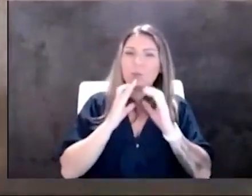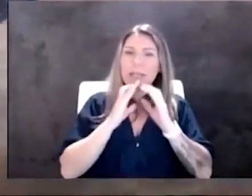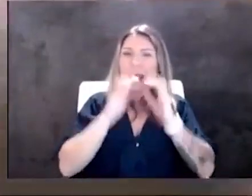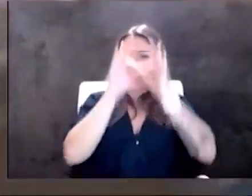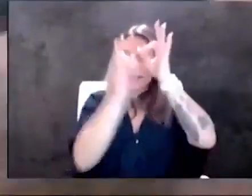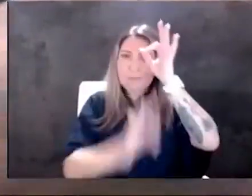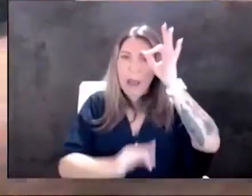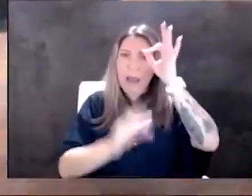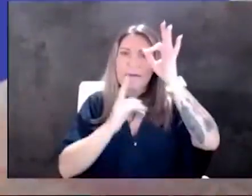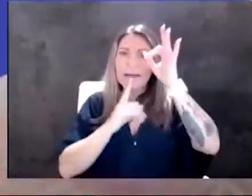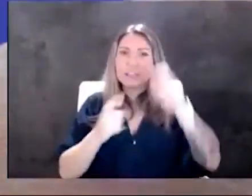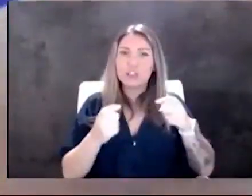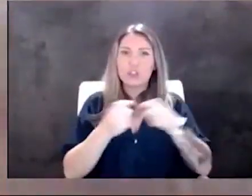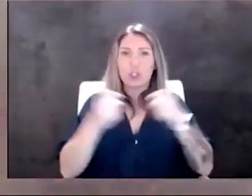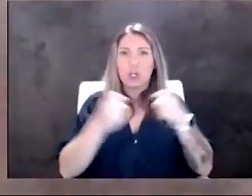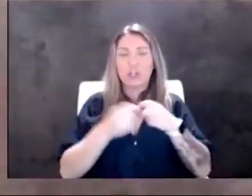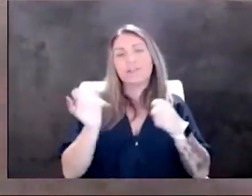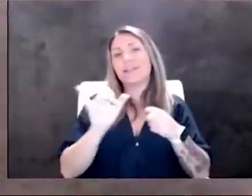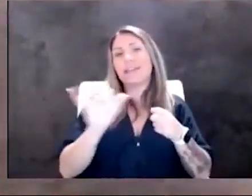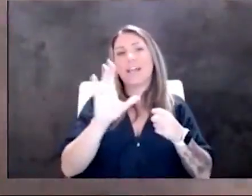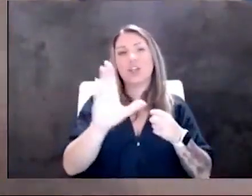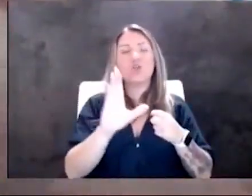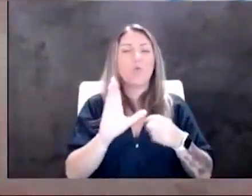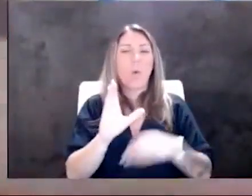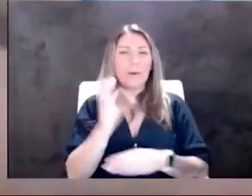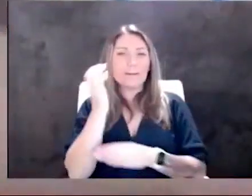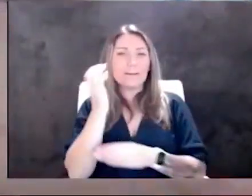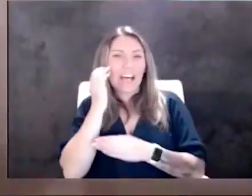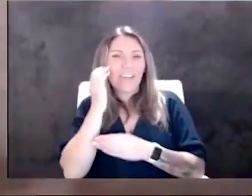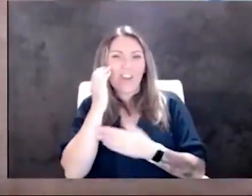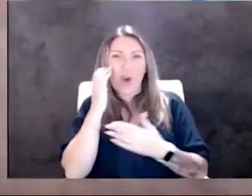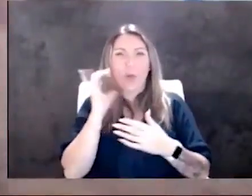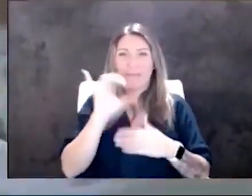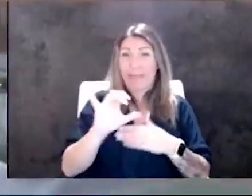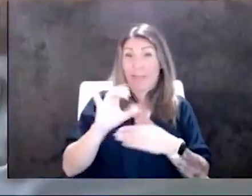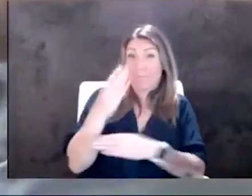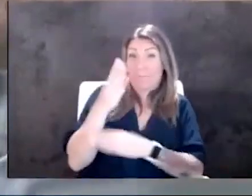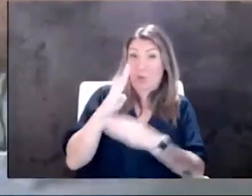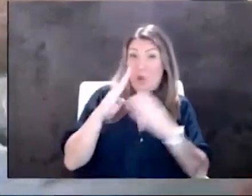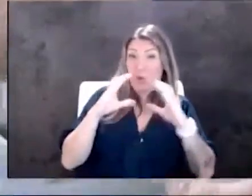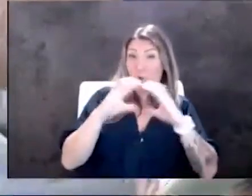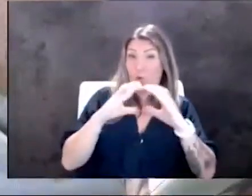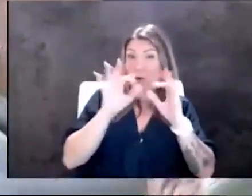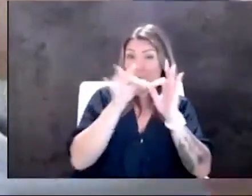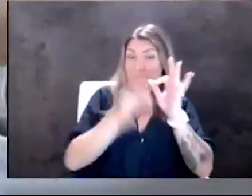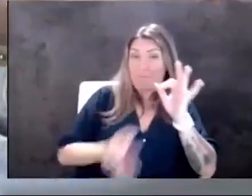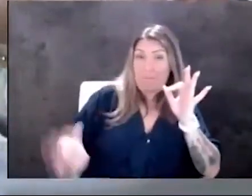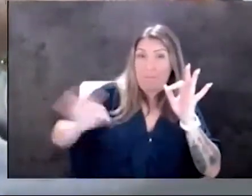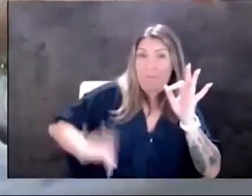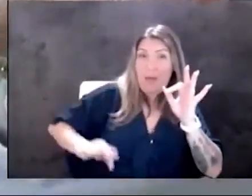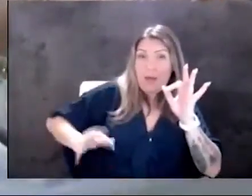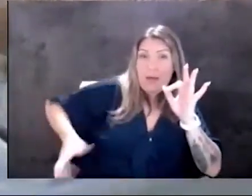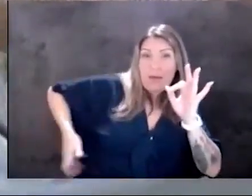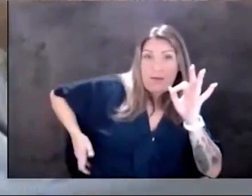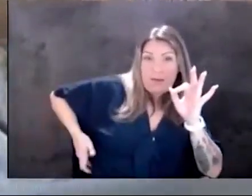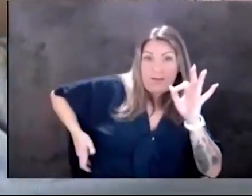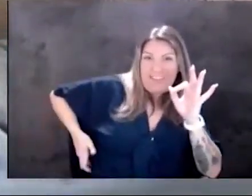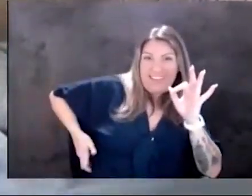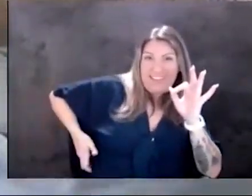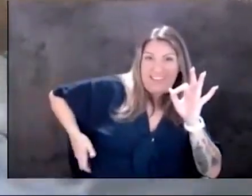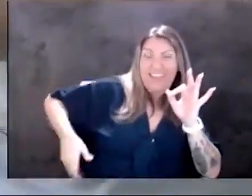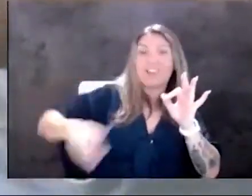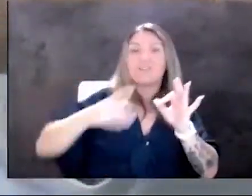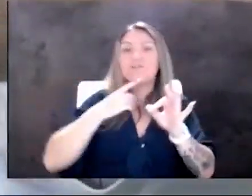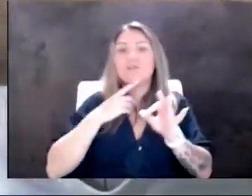kind of like you would charge your cell phone by putting that little blue pack over the battery every night to keep it juiced up. Oh, so you have to actually have it touching